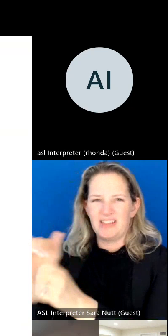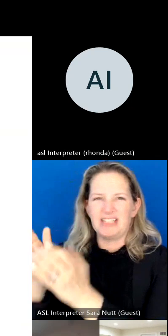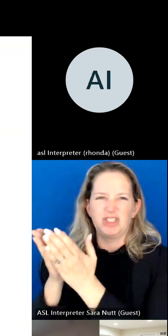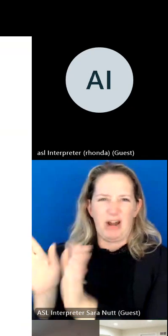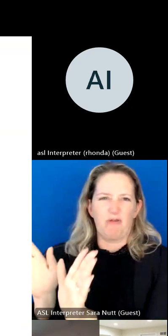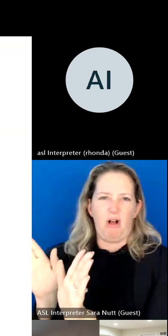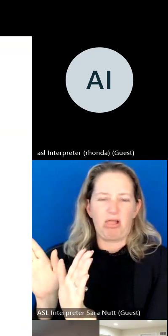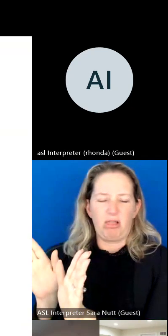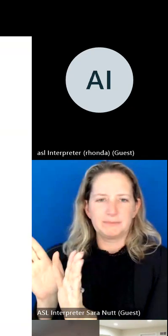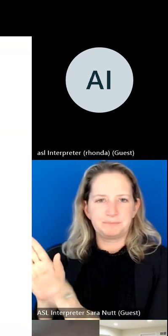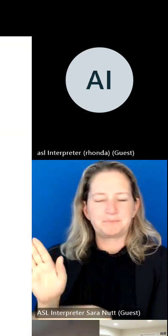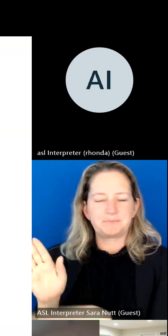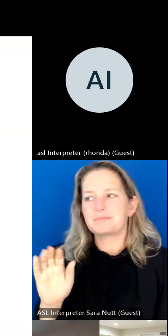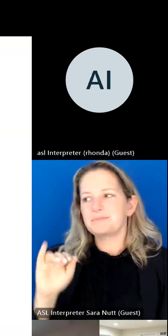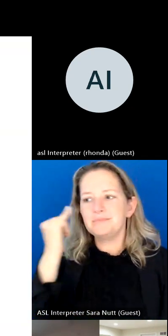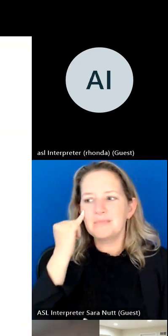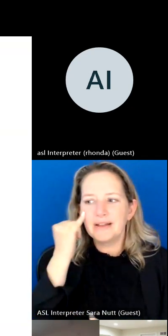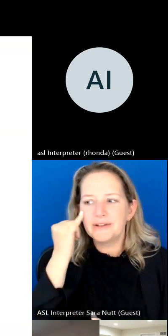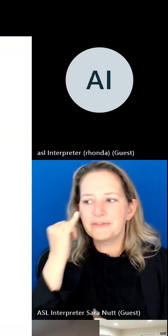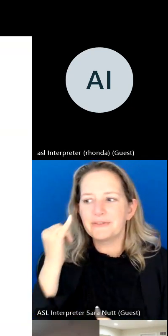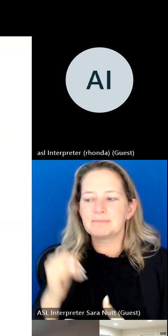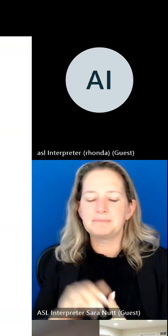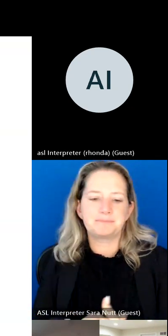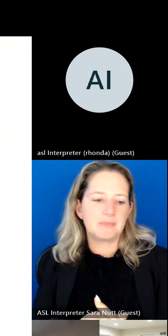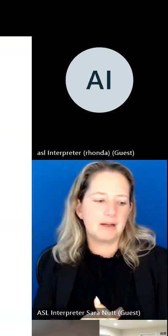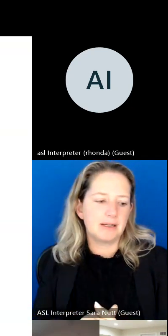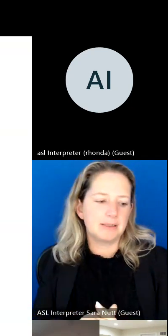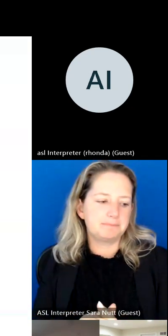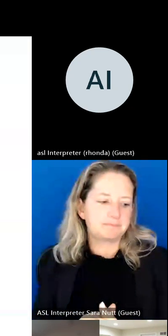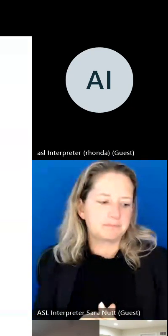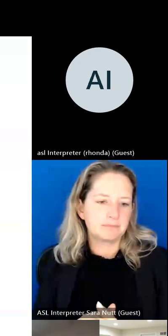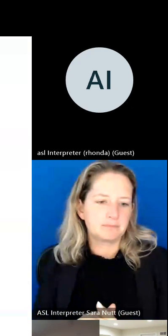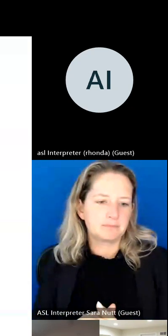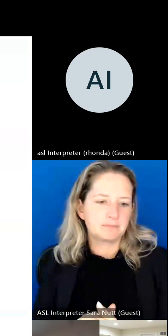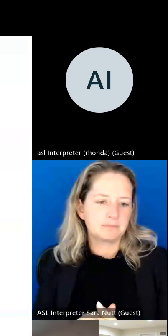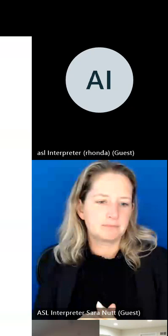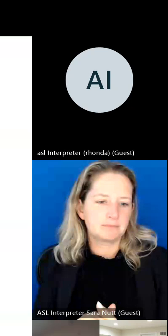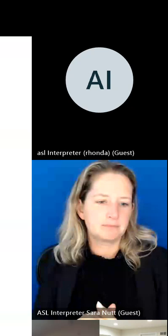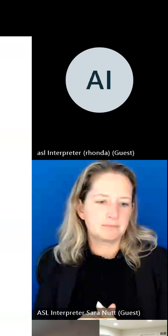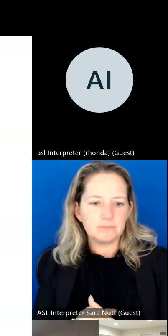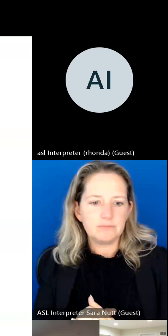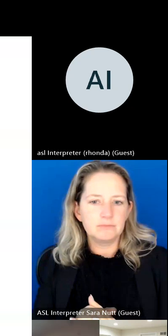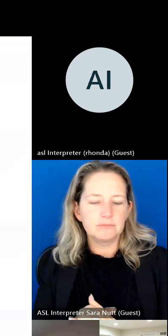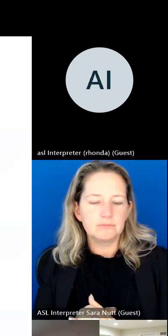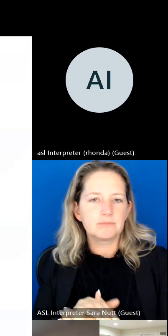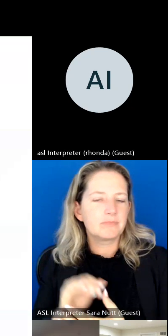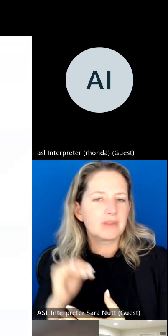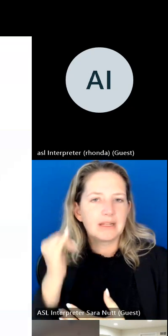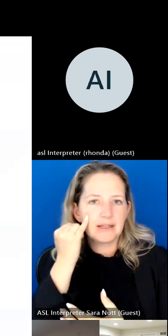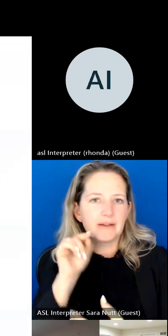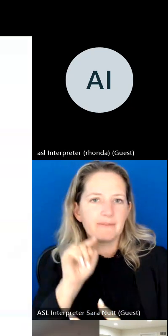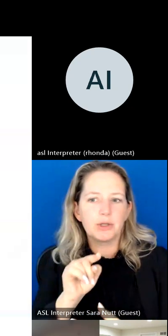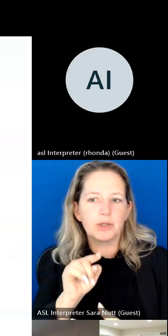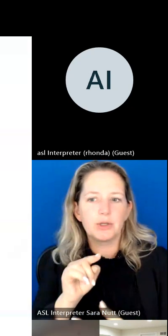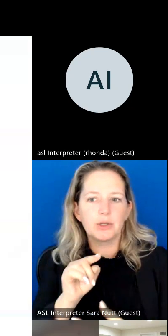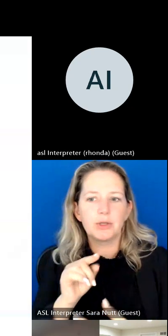issue where you get an